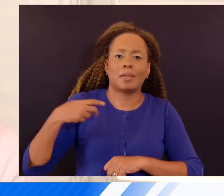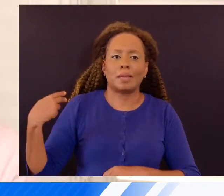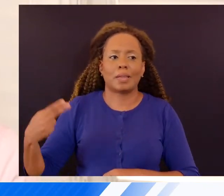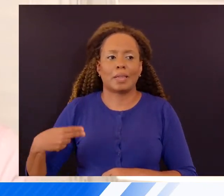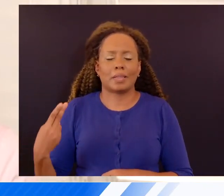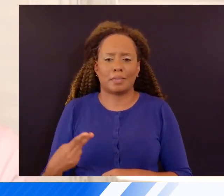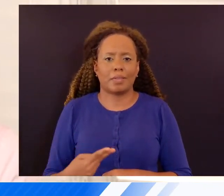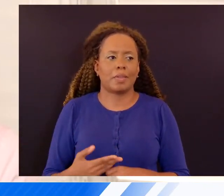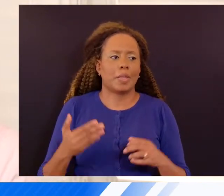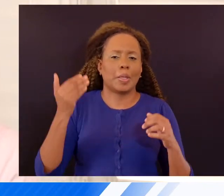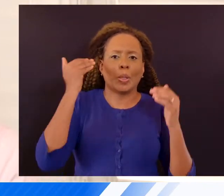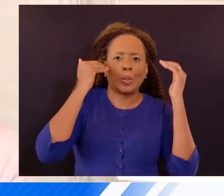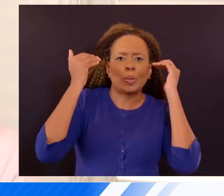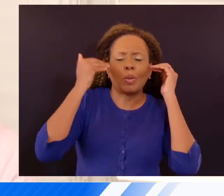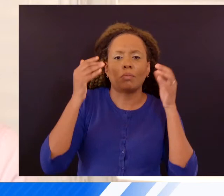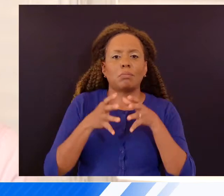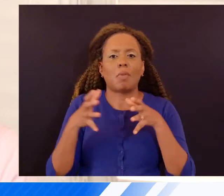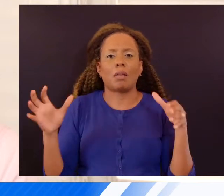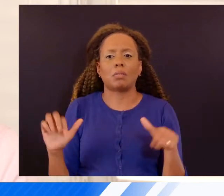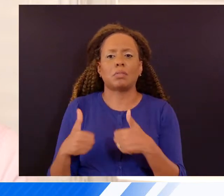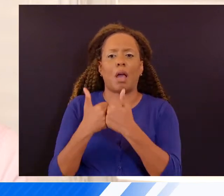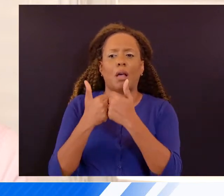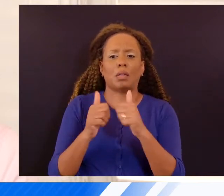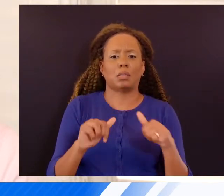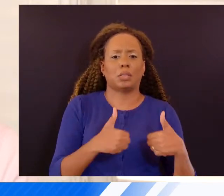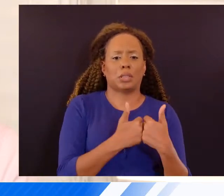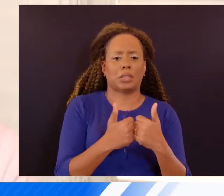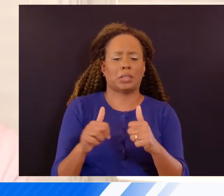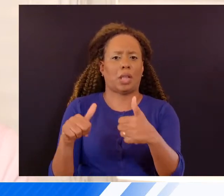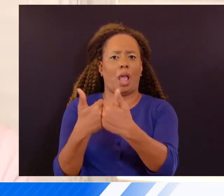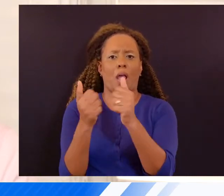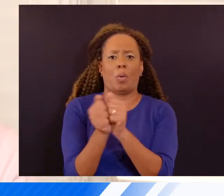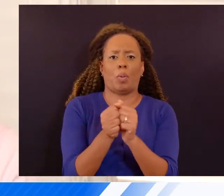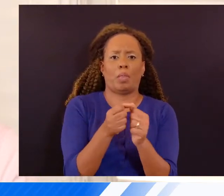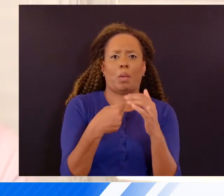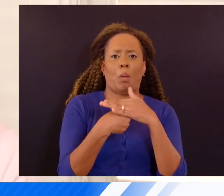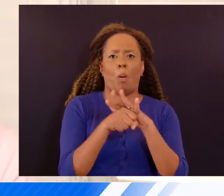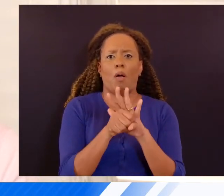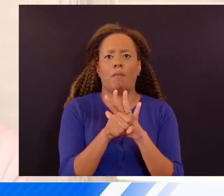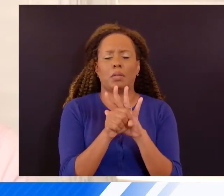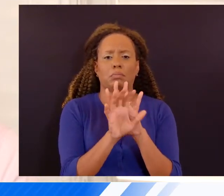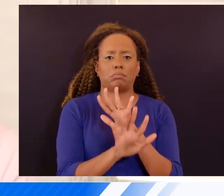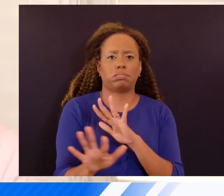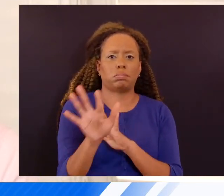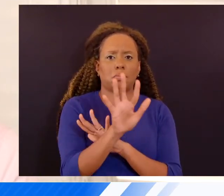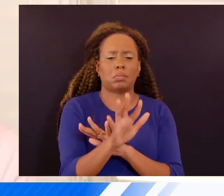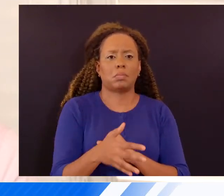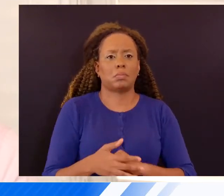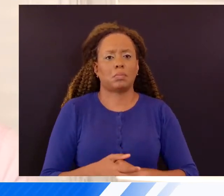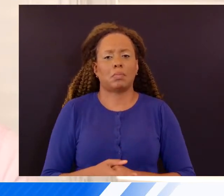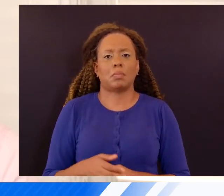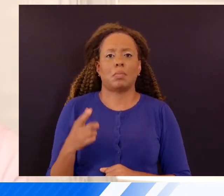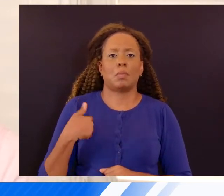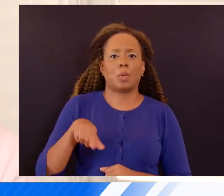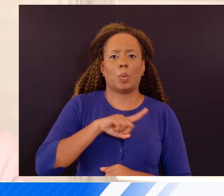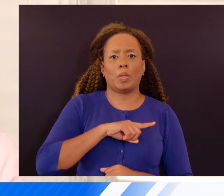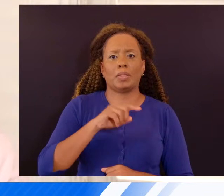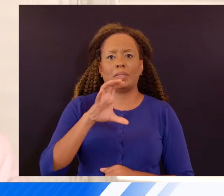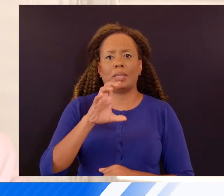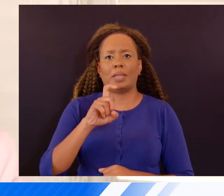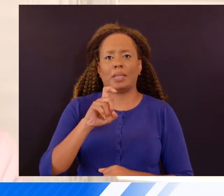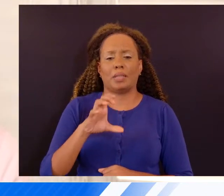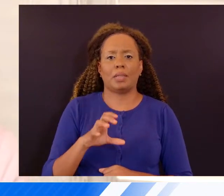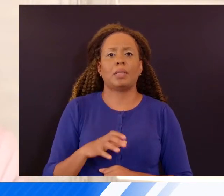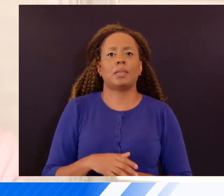significant challenges with regard to the COVID-19 pandemic, the CXC has made available to students